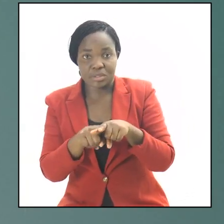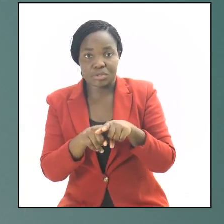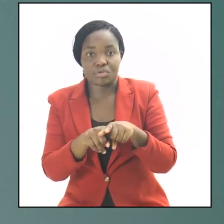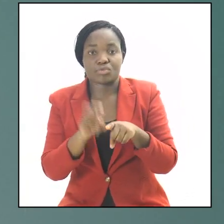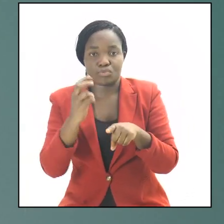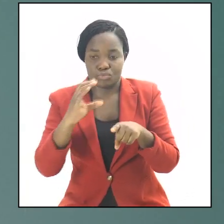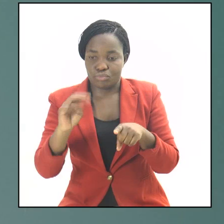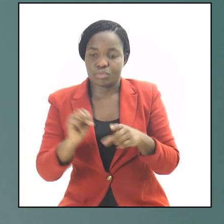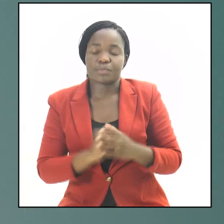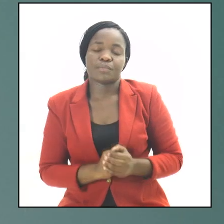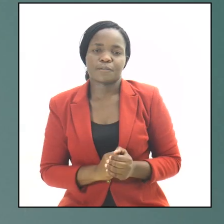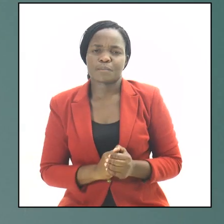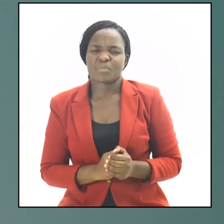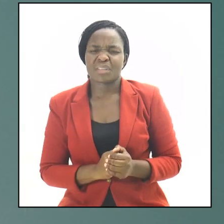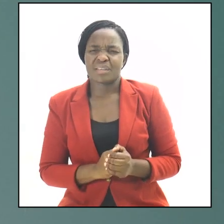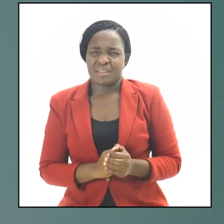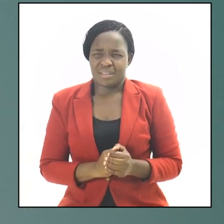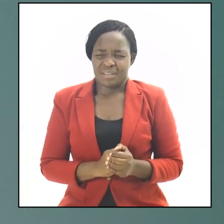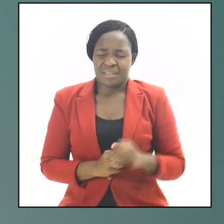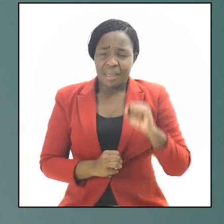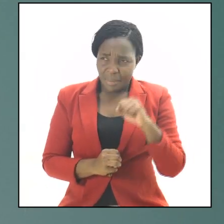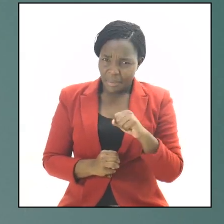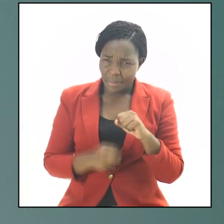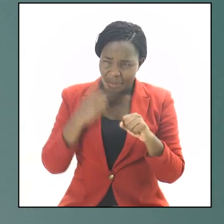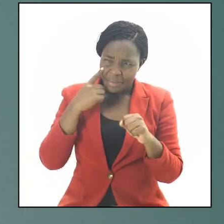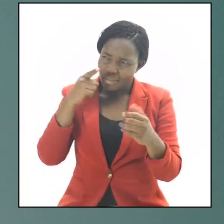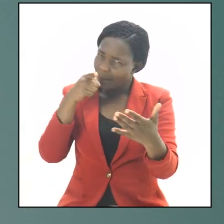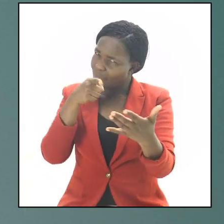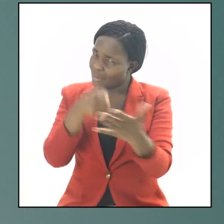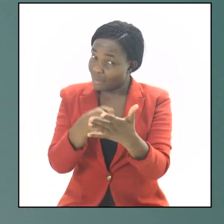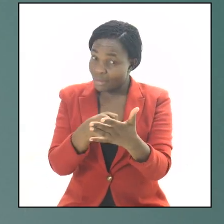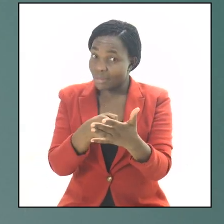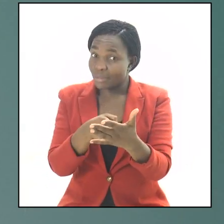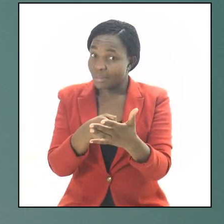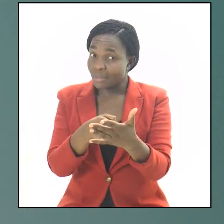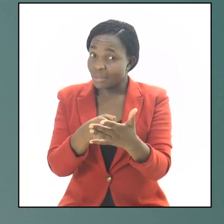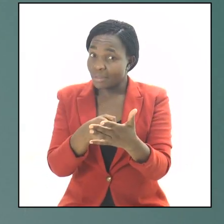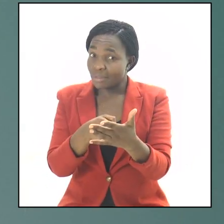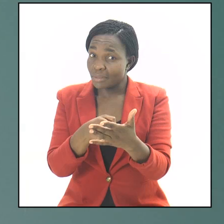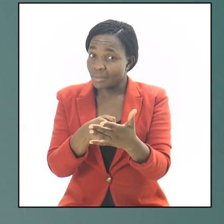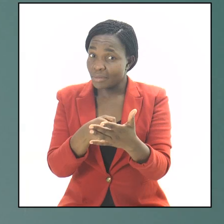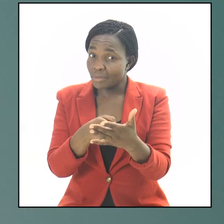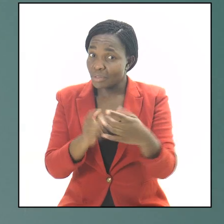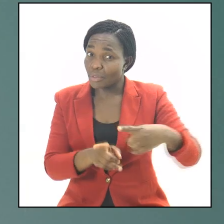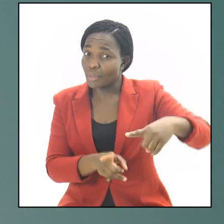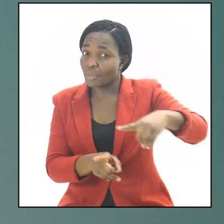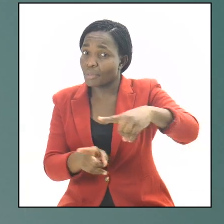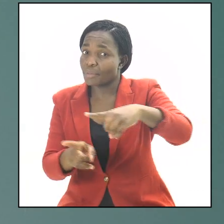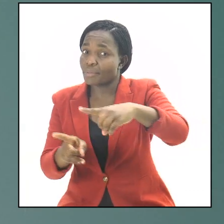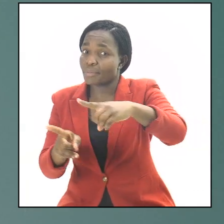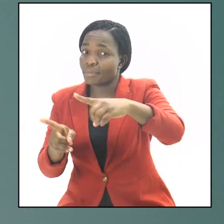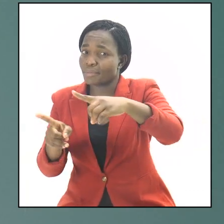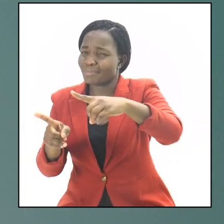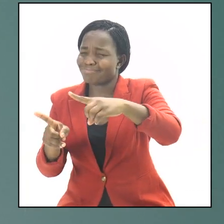centimeters. Oh, but can you see though, Ben? The dimensions of the parallelogram are a